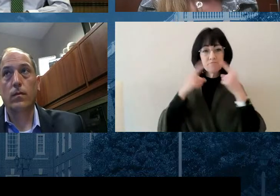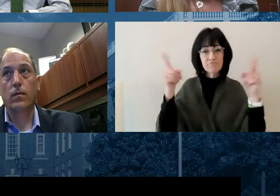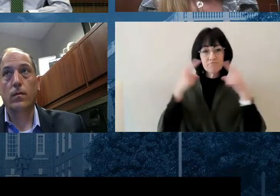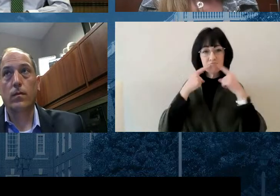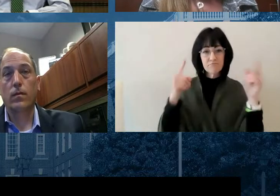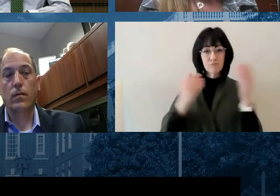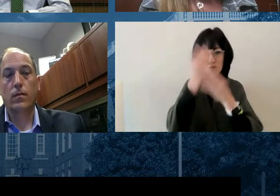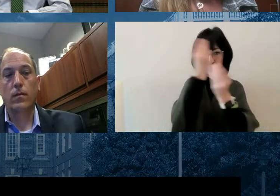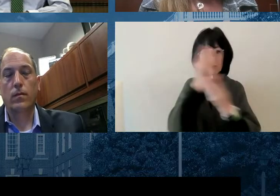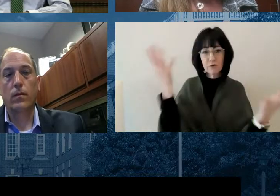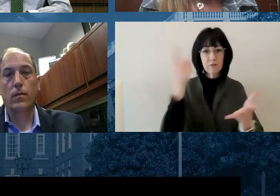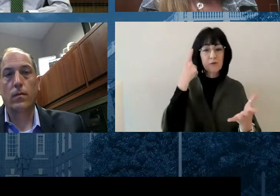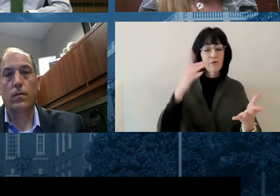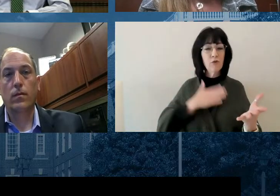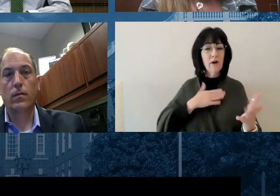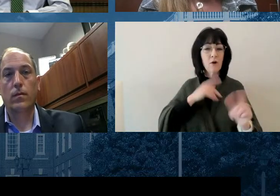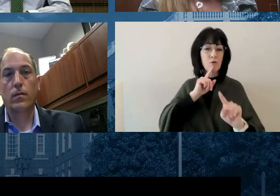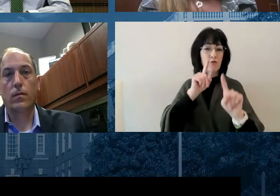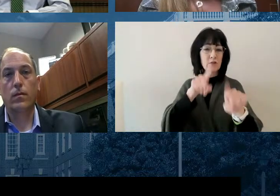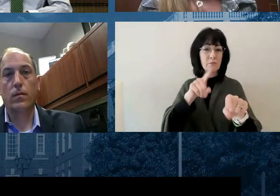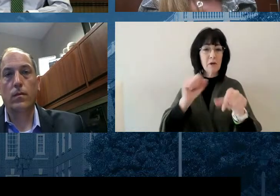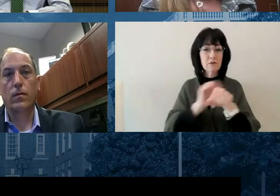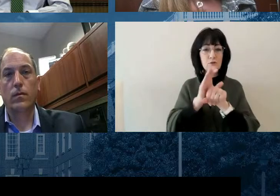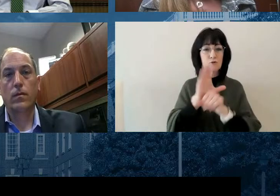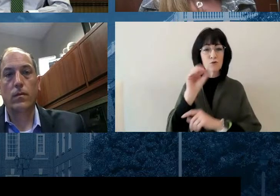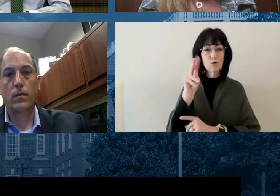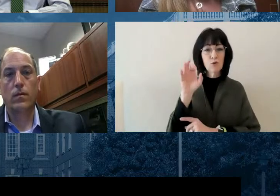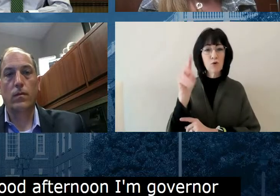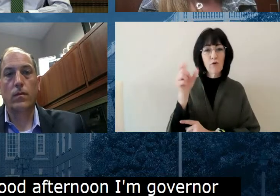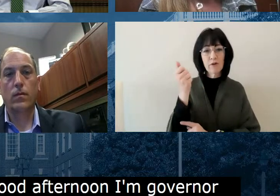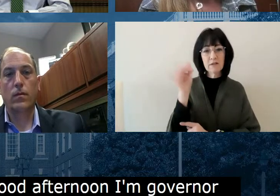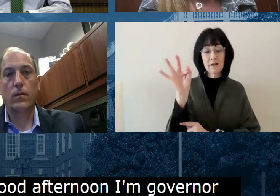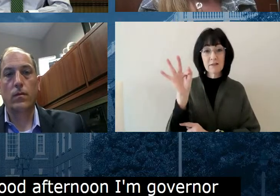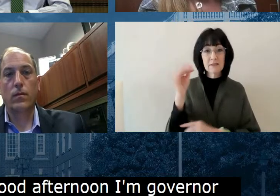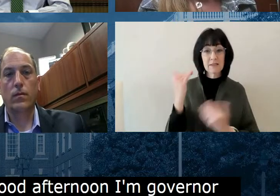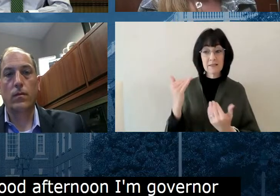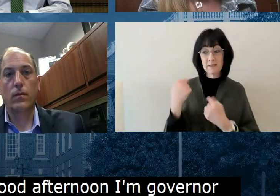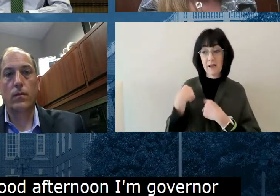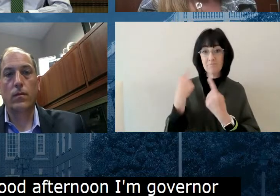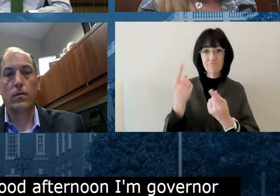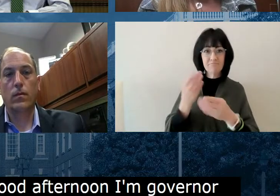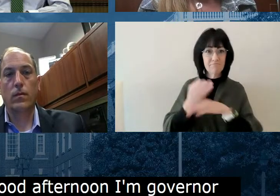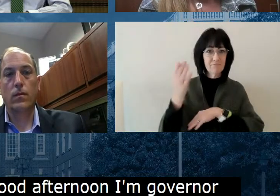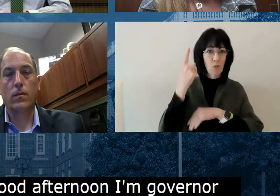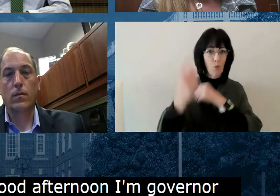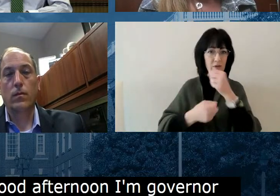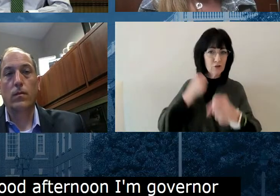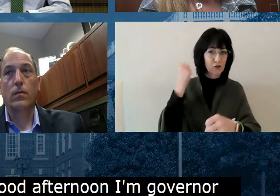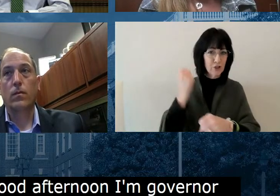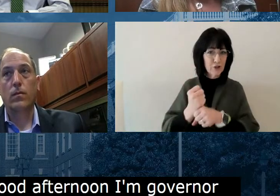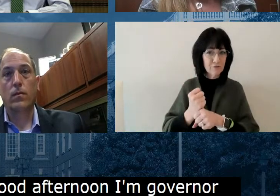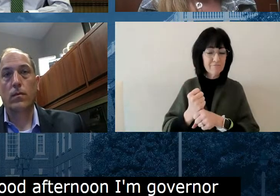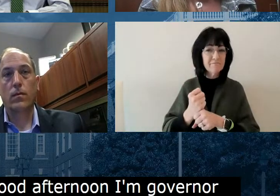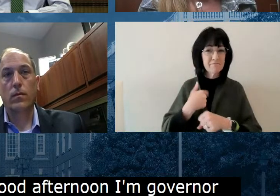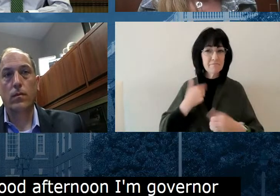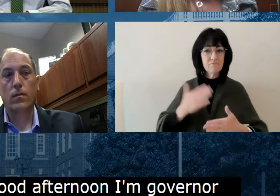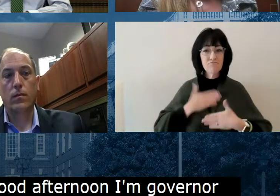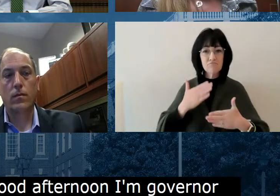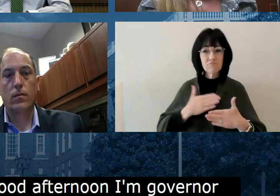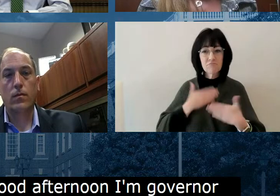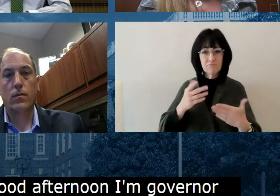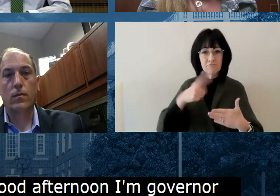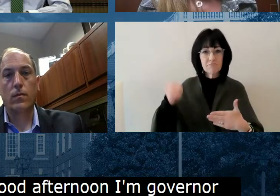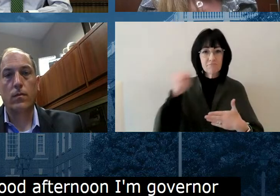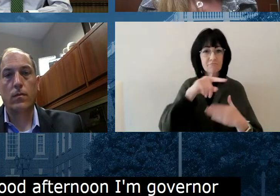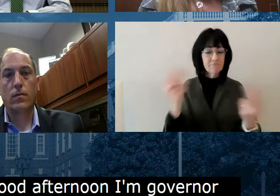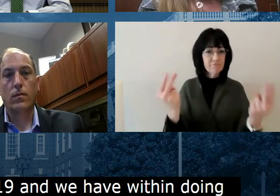to COVID-19. We've been doing these press conferences now for over a year. We appreciate everybody joining to keeping up to date